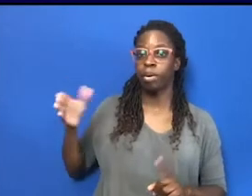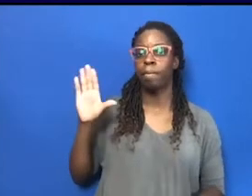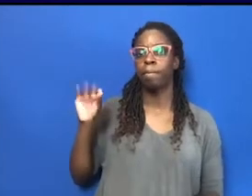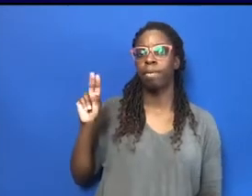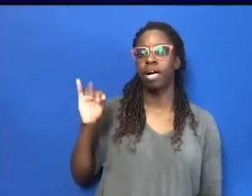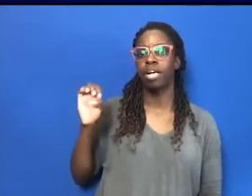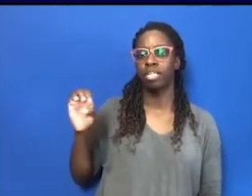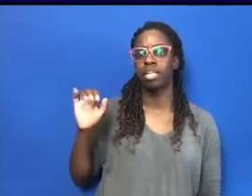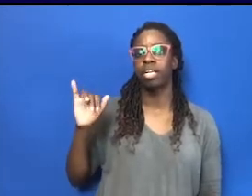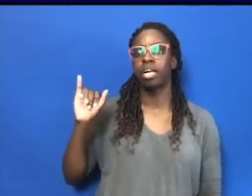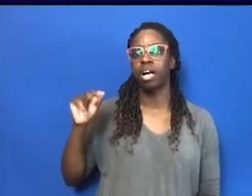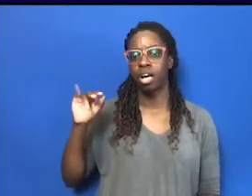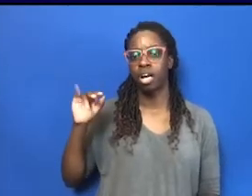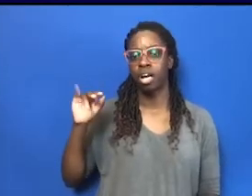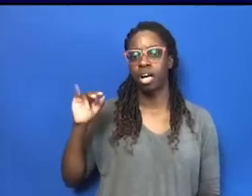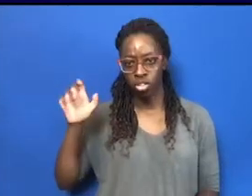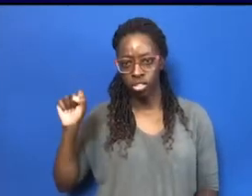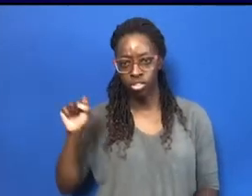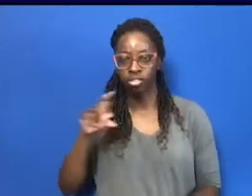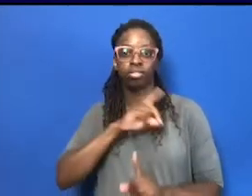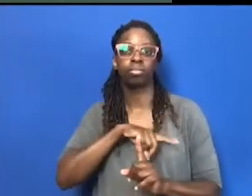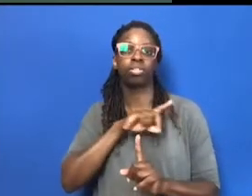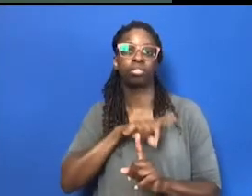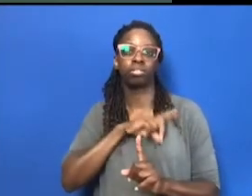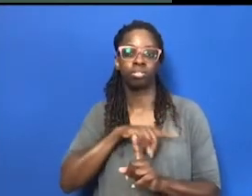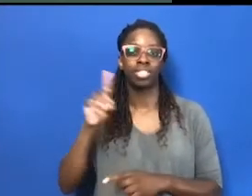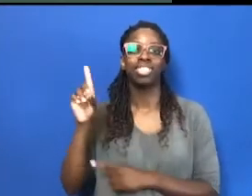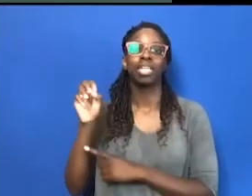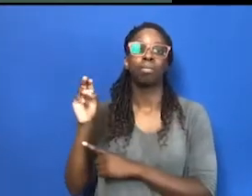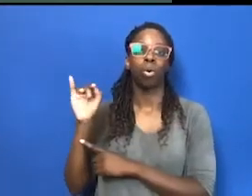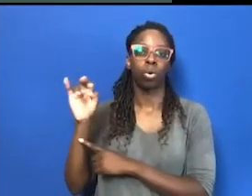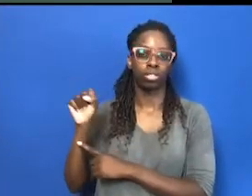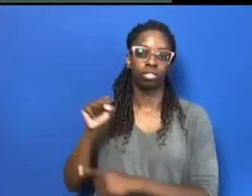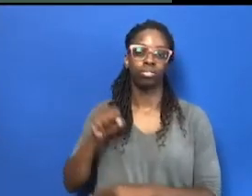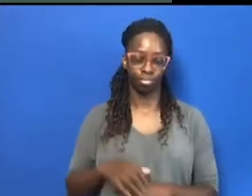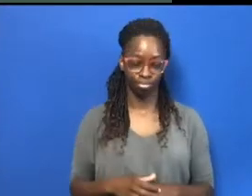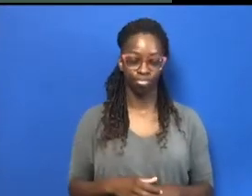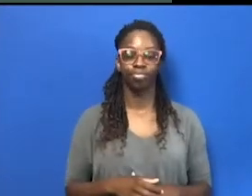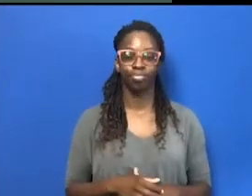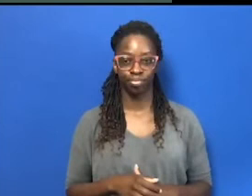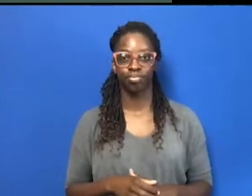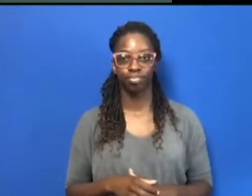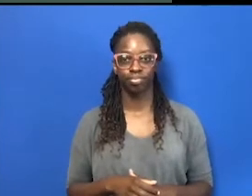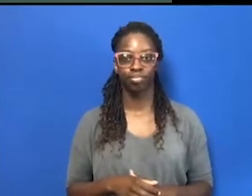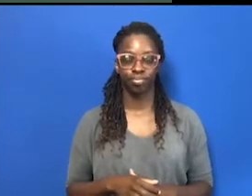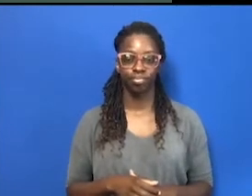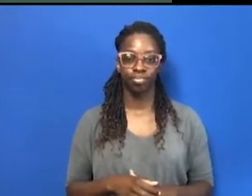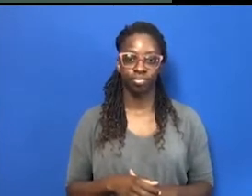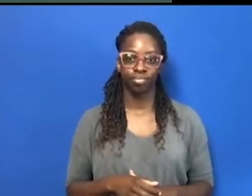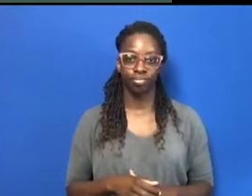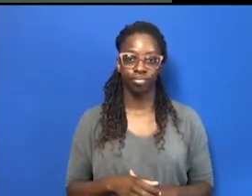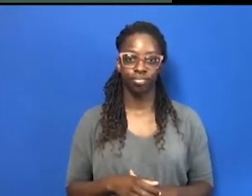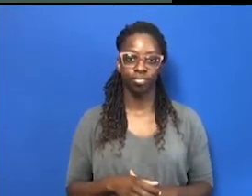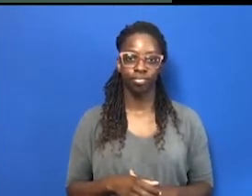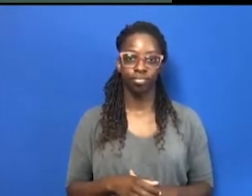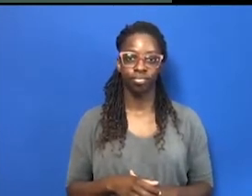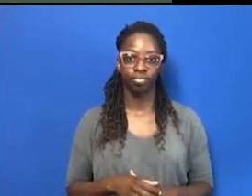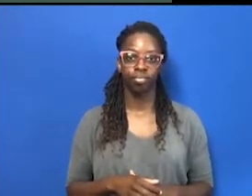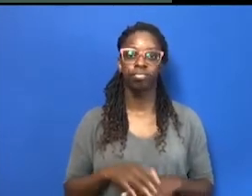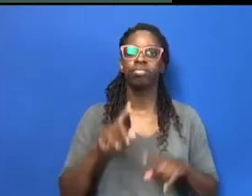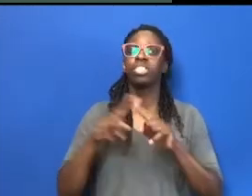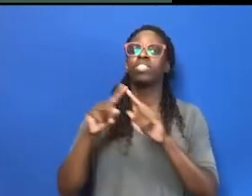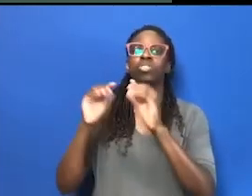in Minneapolis, Minnesota. And we're here today to talk to you about STEM instructional strategies, and we're going to focus on